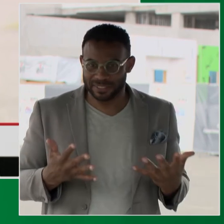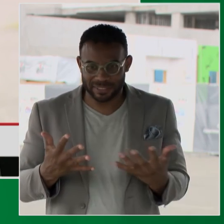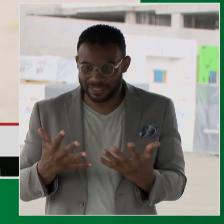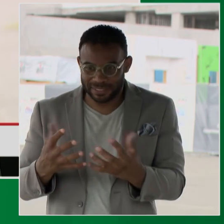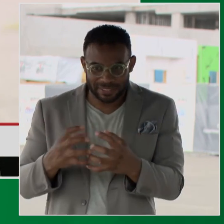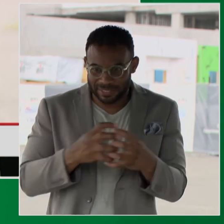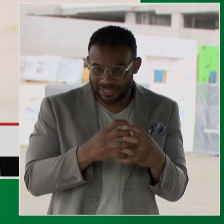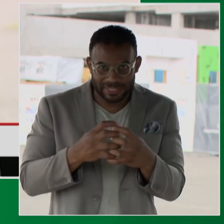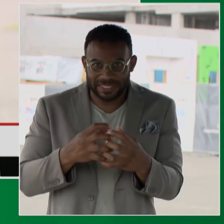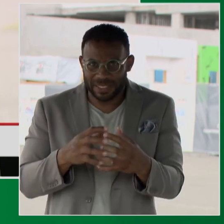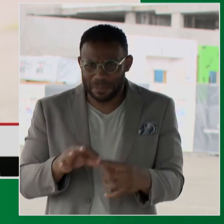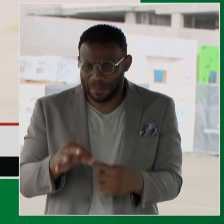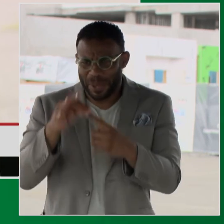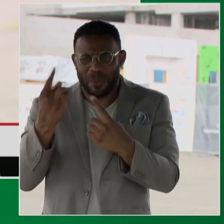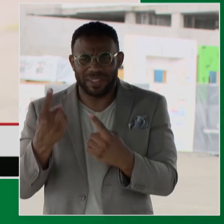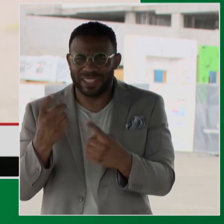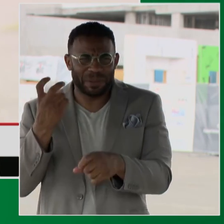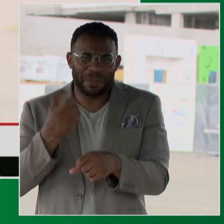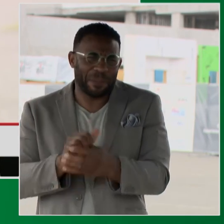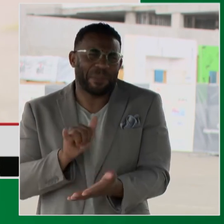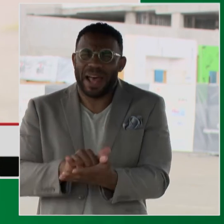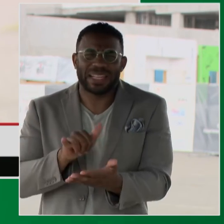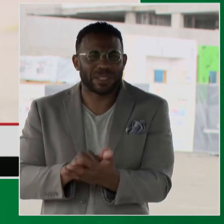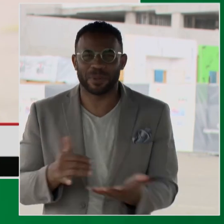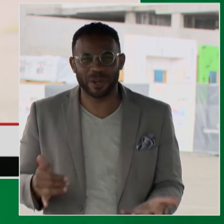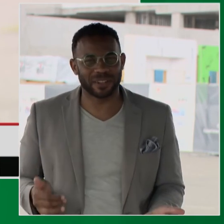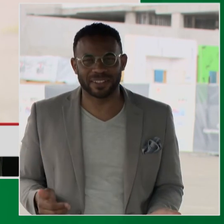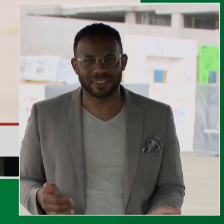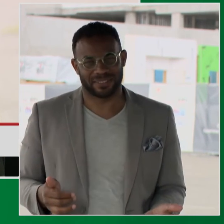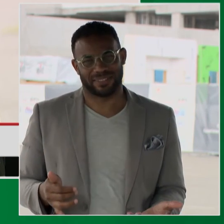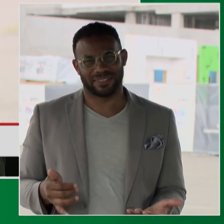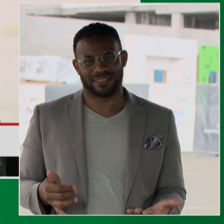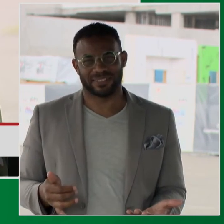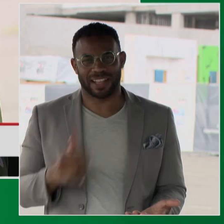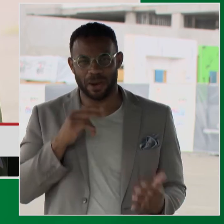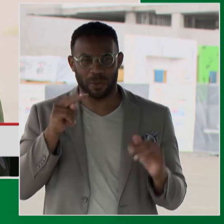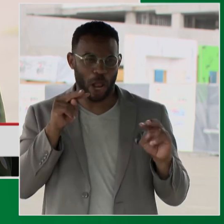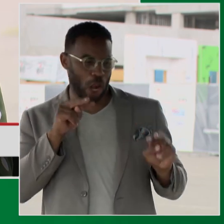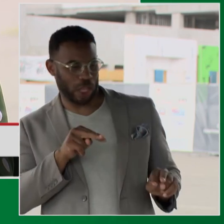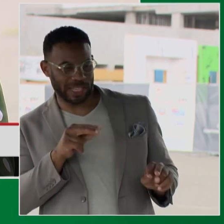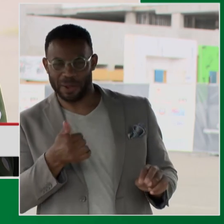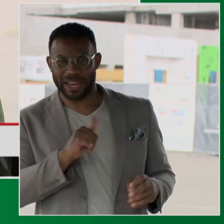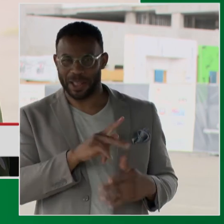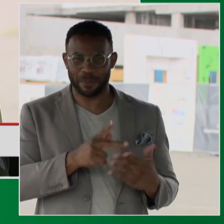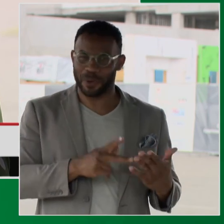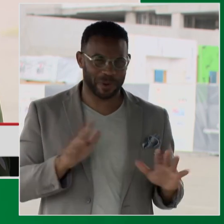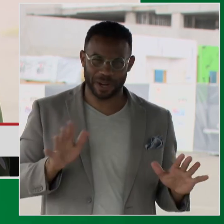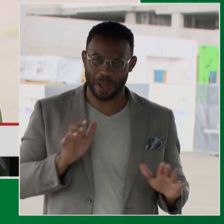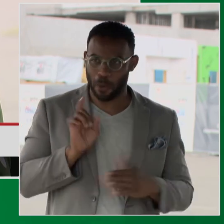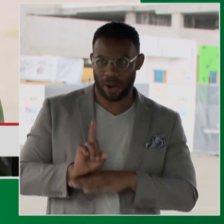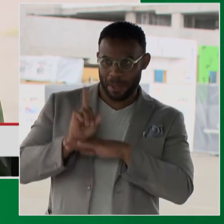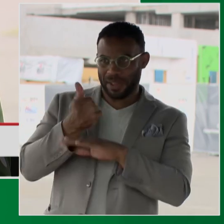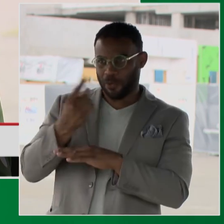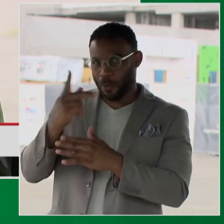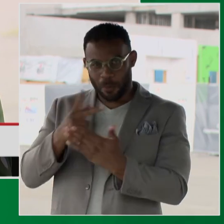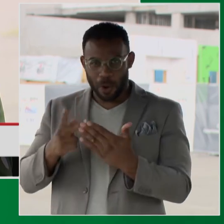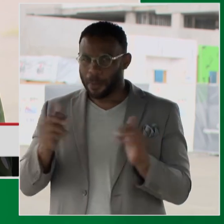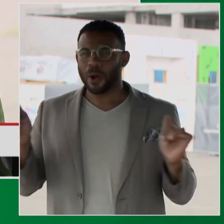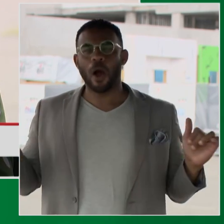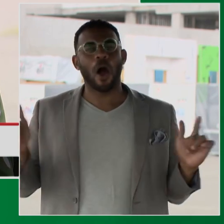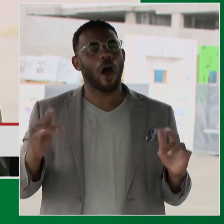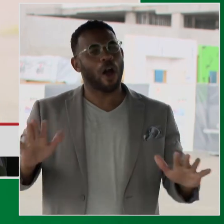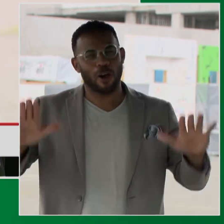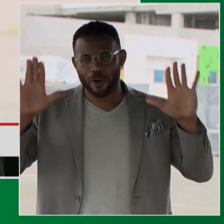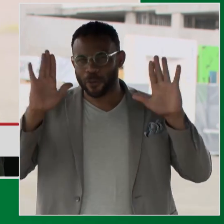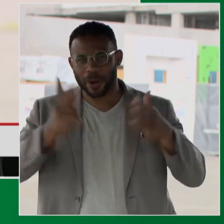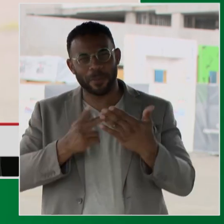one would be a disservice. I kind of feel like they're all interconnected in a way that allows us